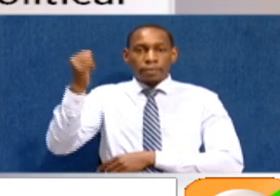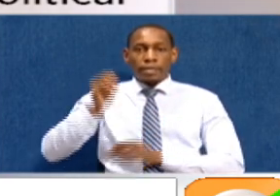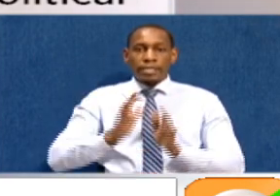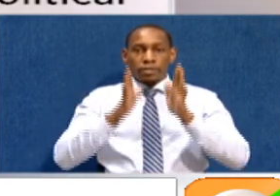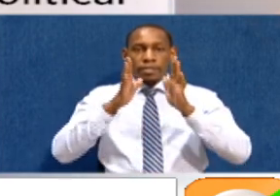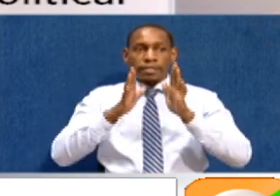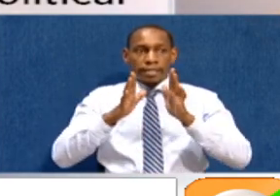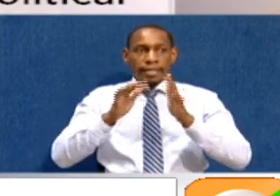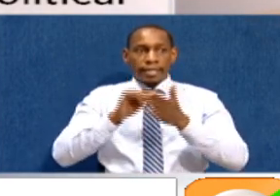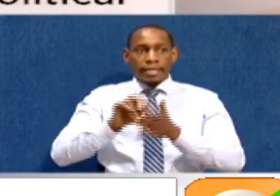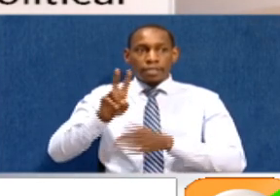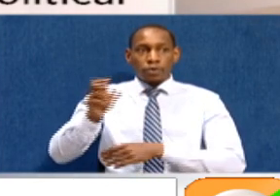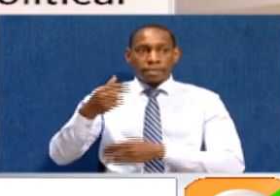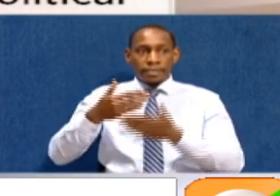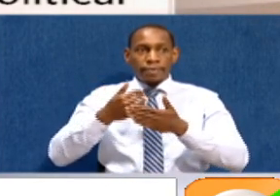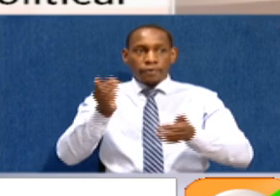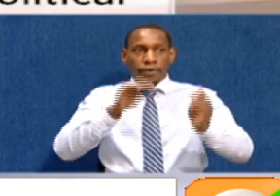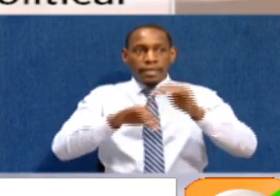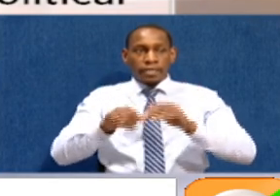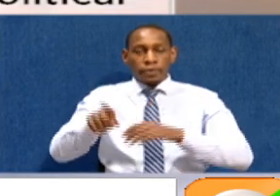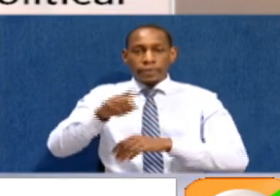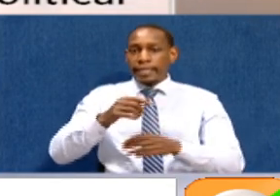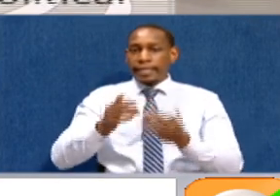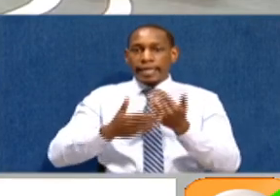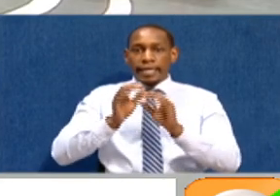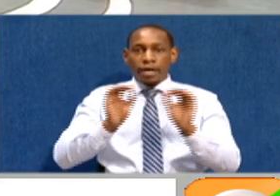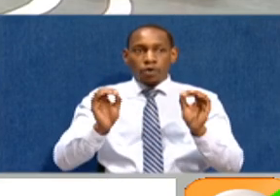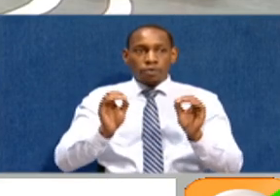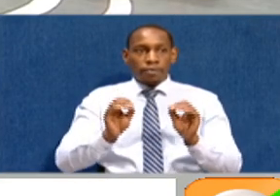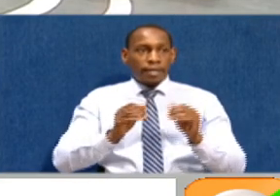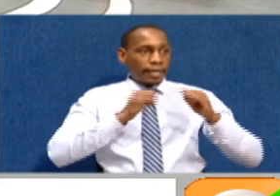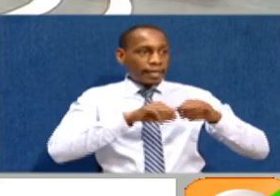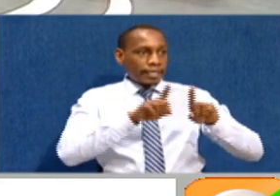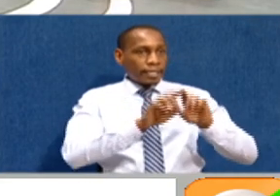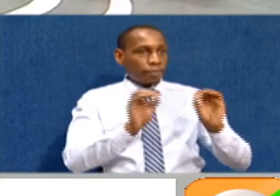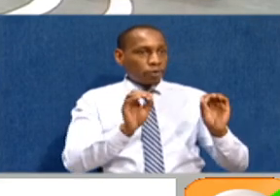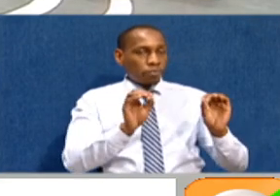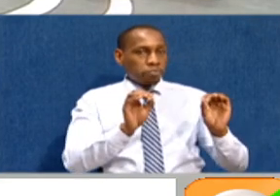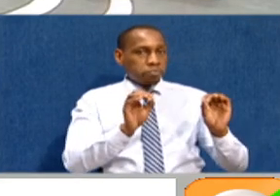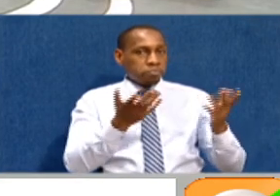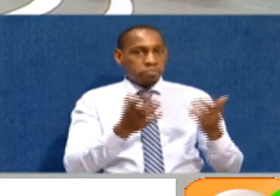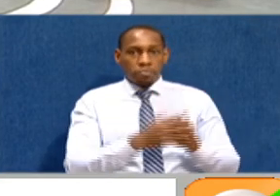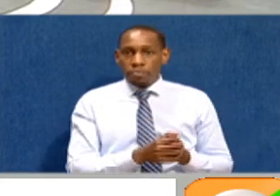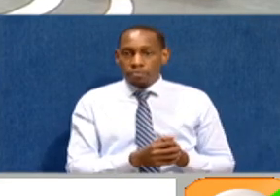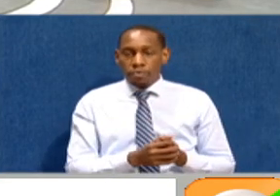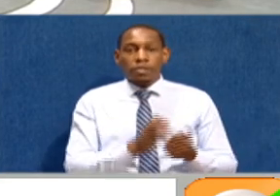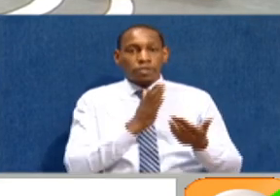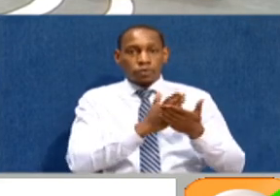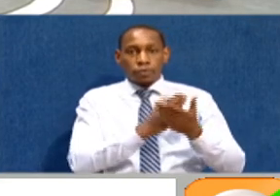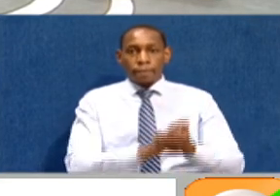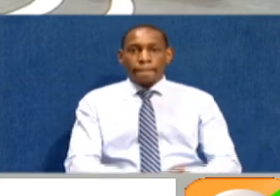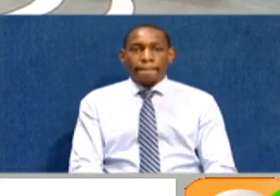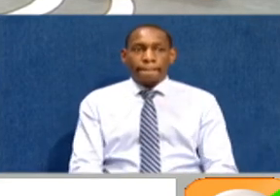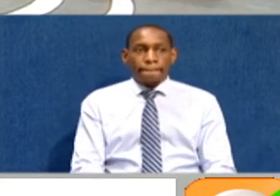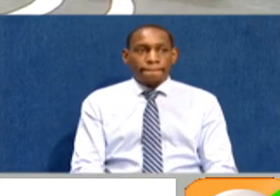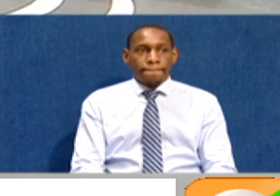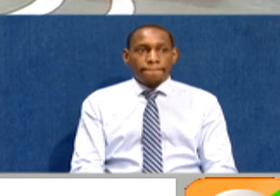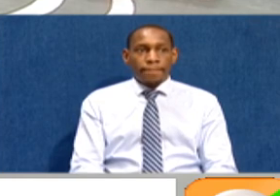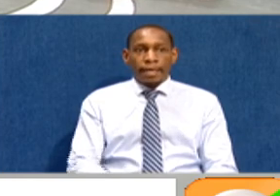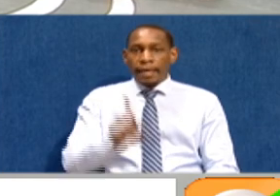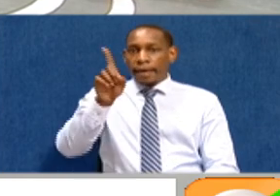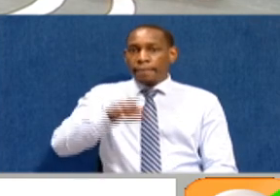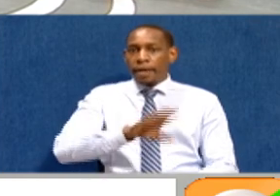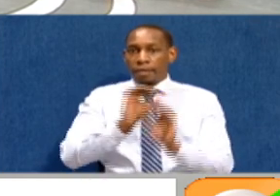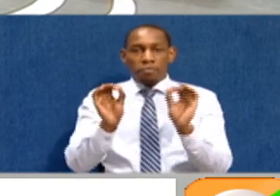events until 2 months before elections. We really don't care. Barack, you don't agree with that, huh? Don't. Absolutely. Yeah. Don't ban. I mean,